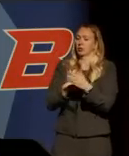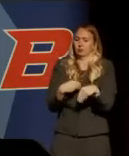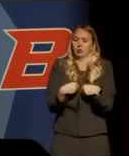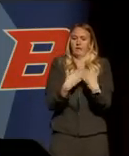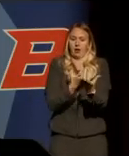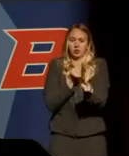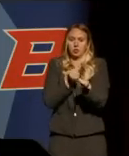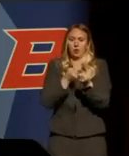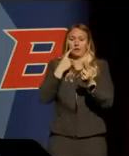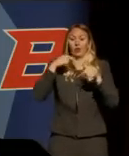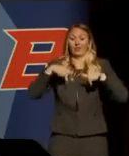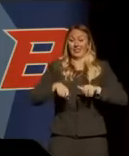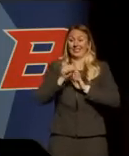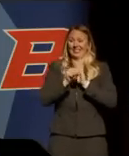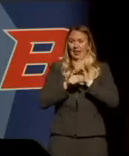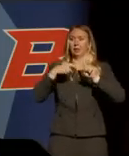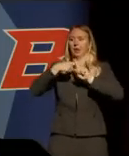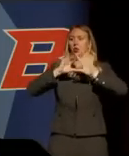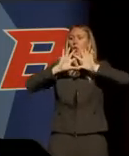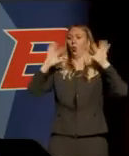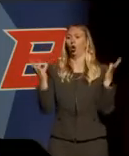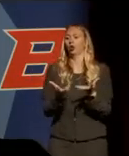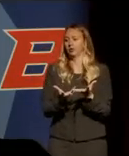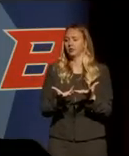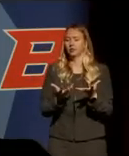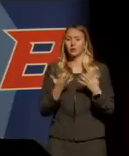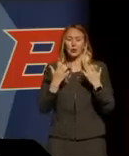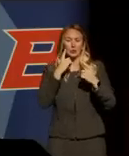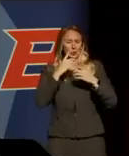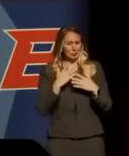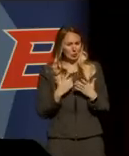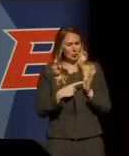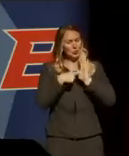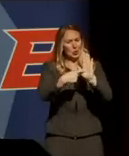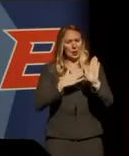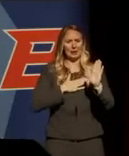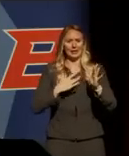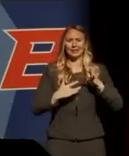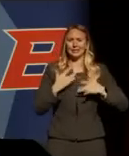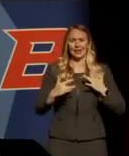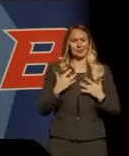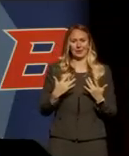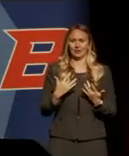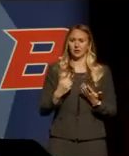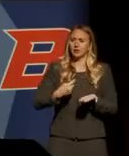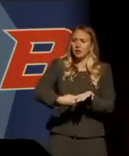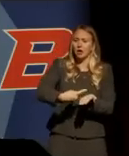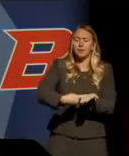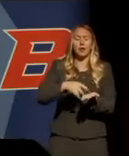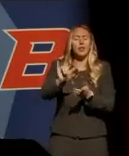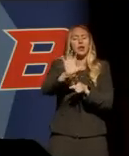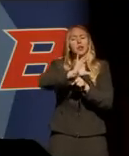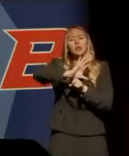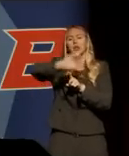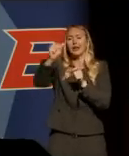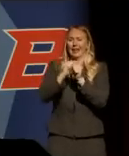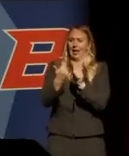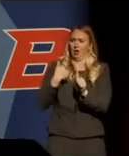So I just wanted to share my sense of excitement and talk about the extraordinary ways that we've been doing this